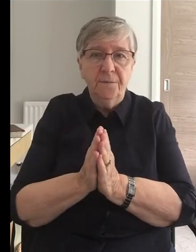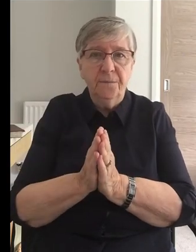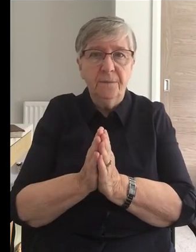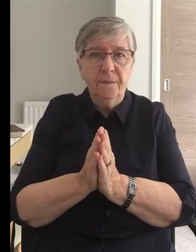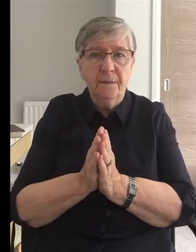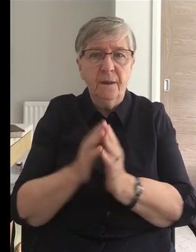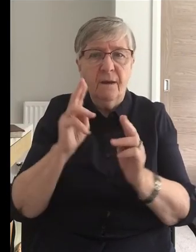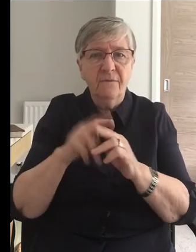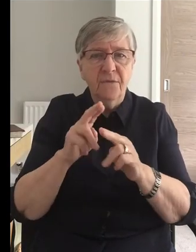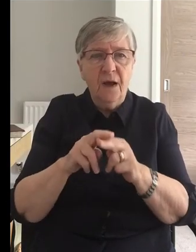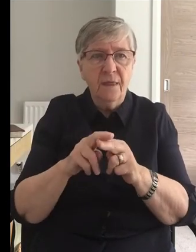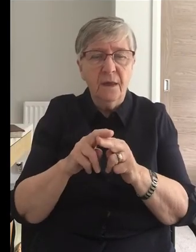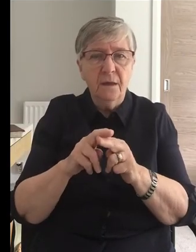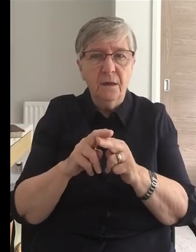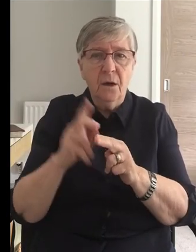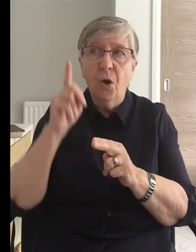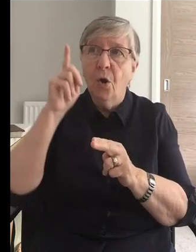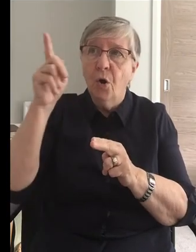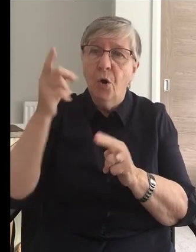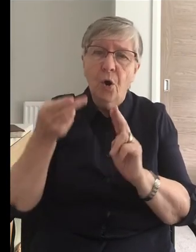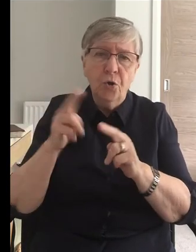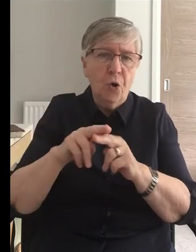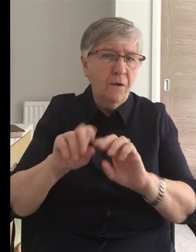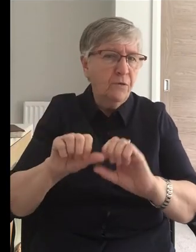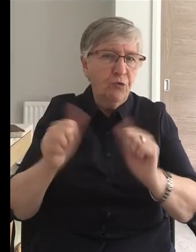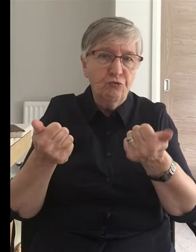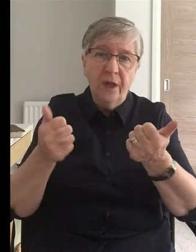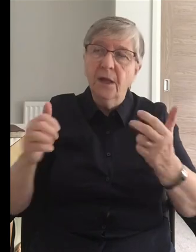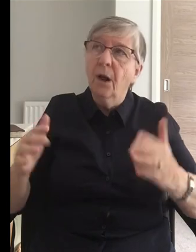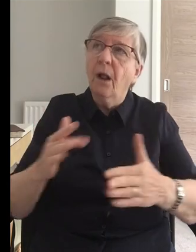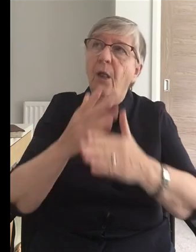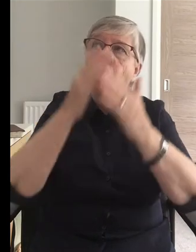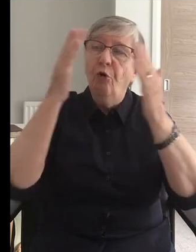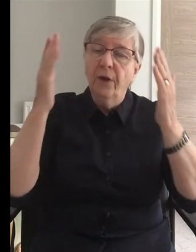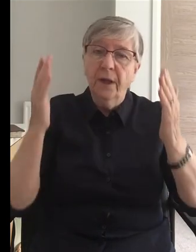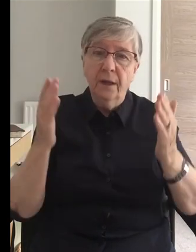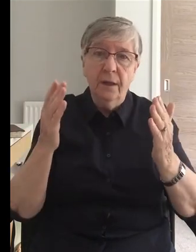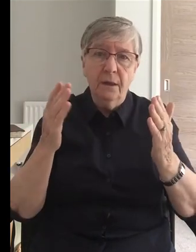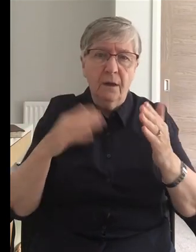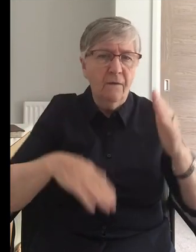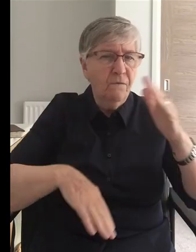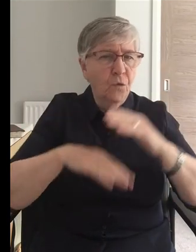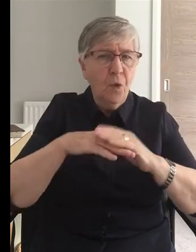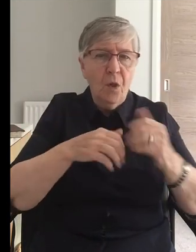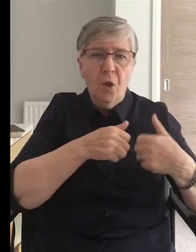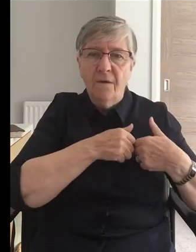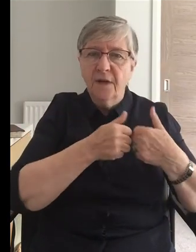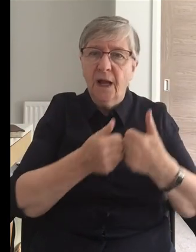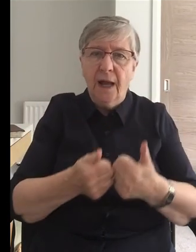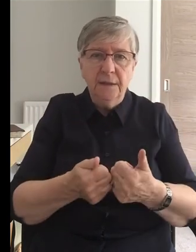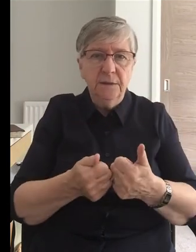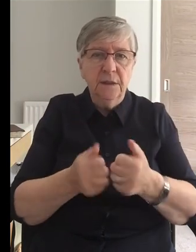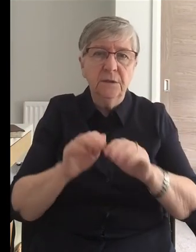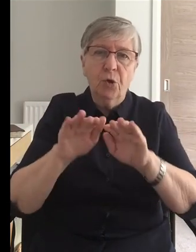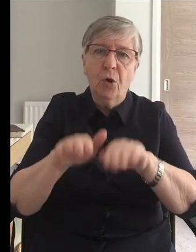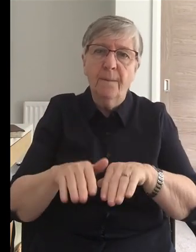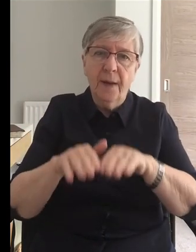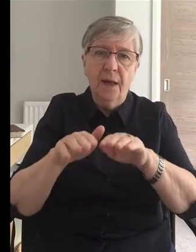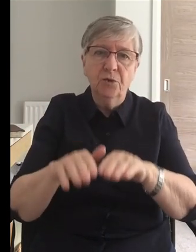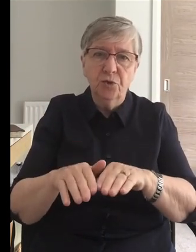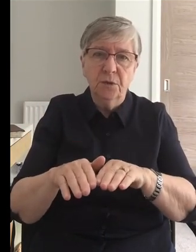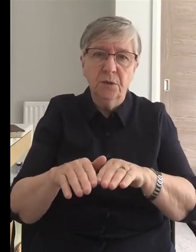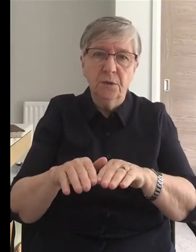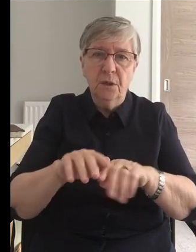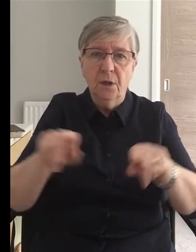Father, God of great glory, full of kindness and compassion, we